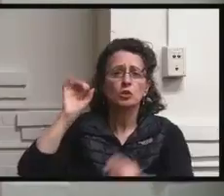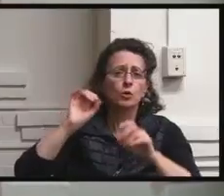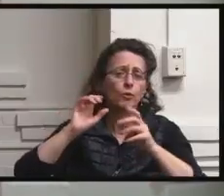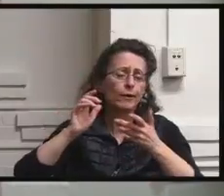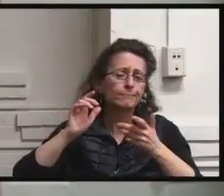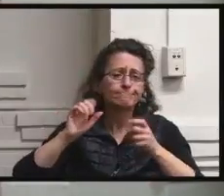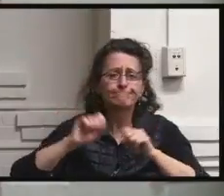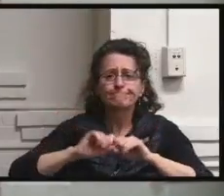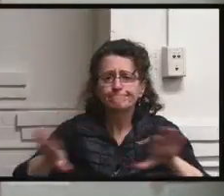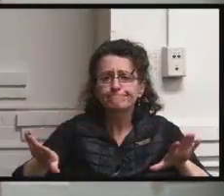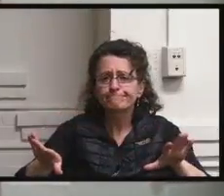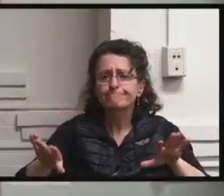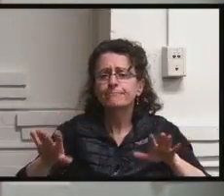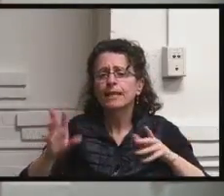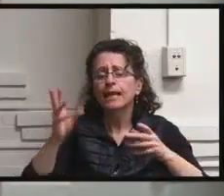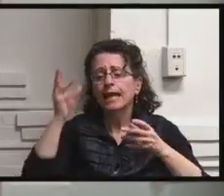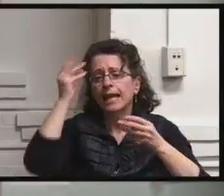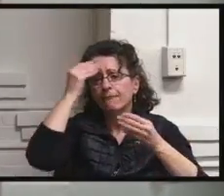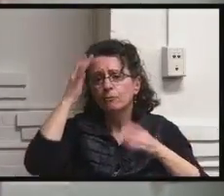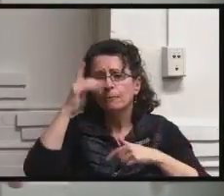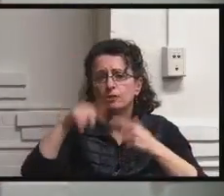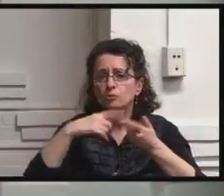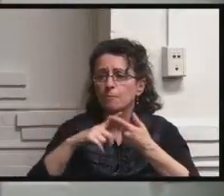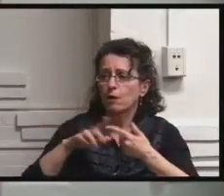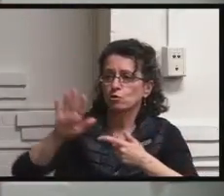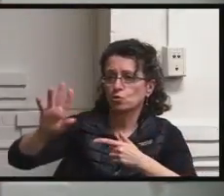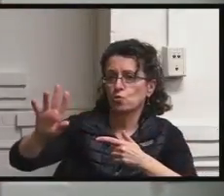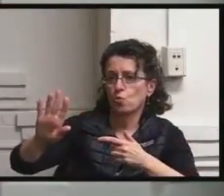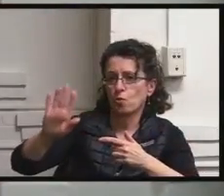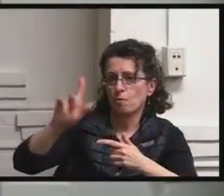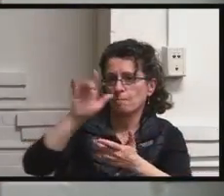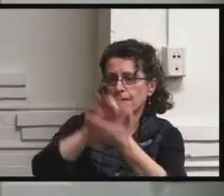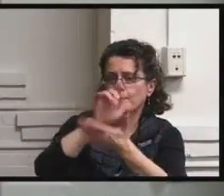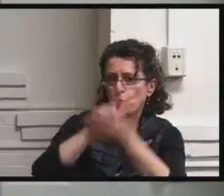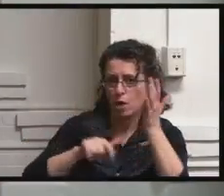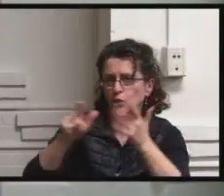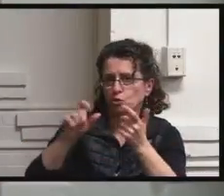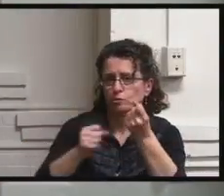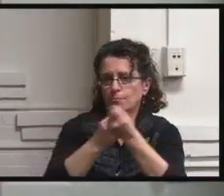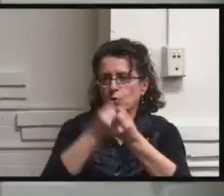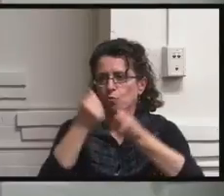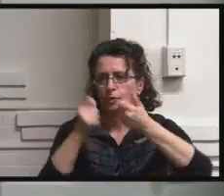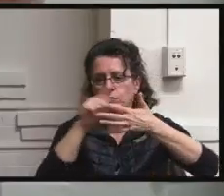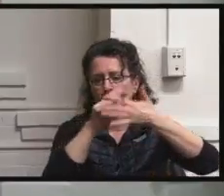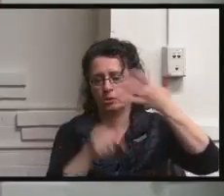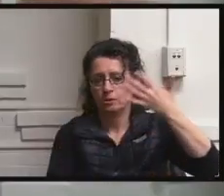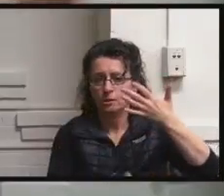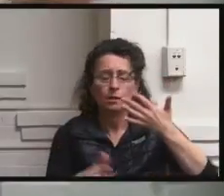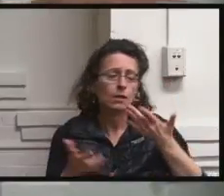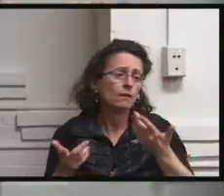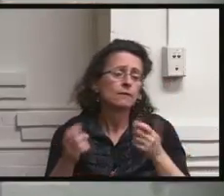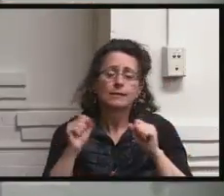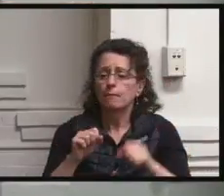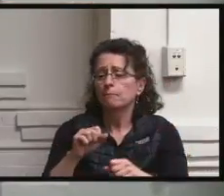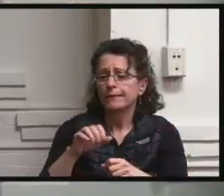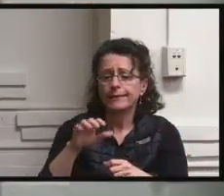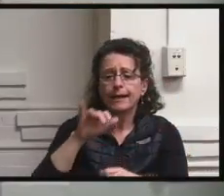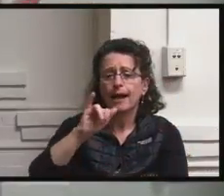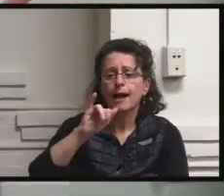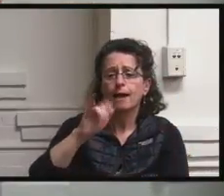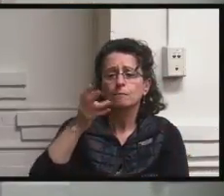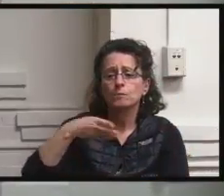editor, letter in I Brattleboro, position paper on the town website with a voting option or